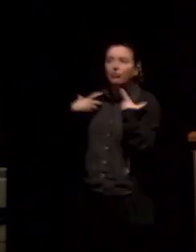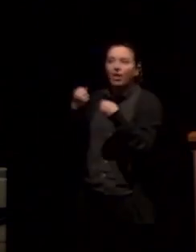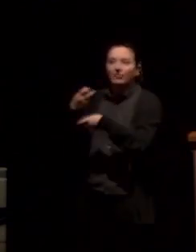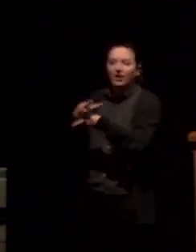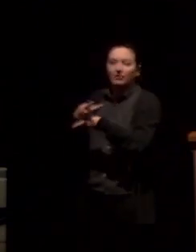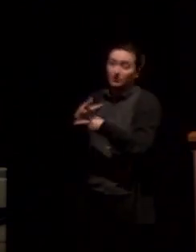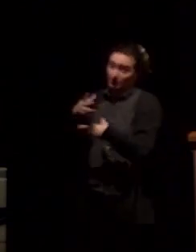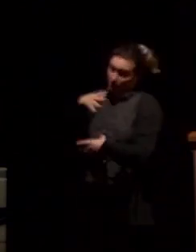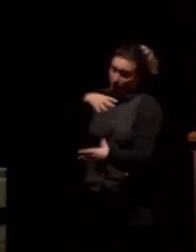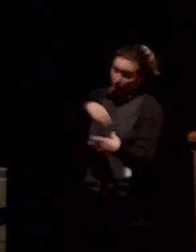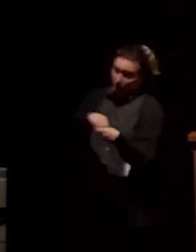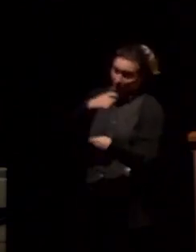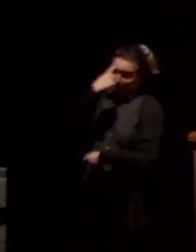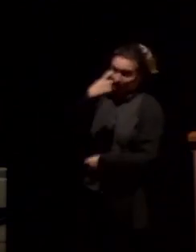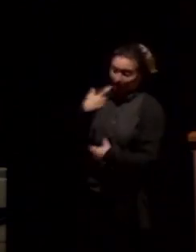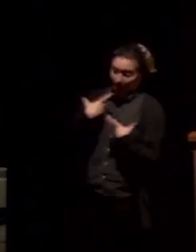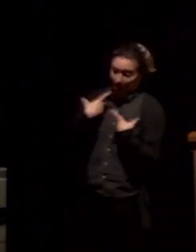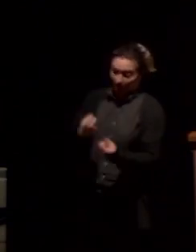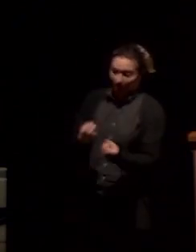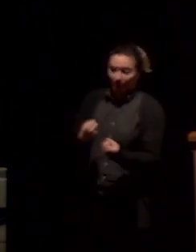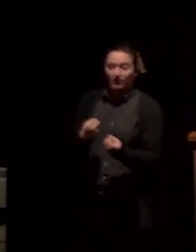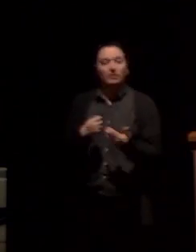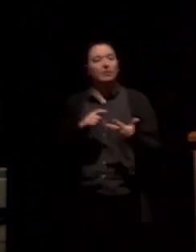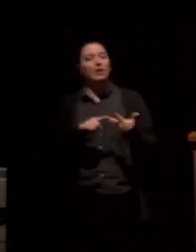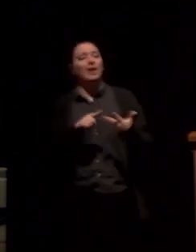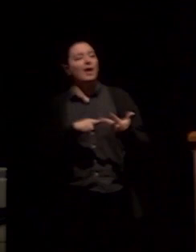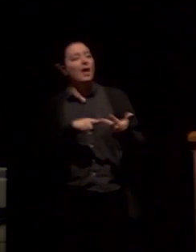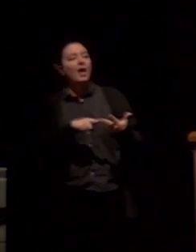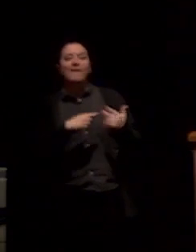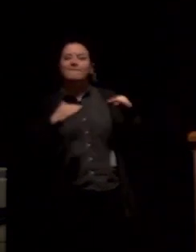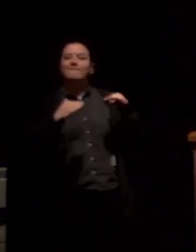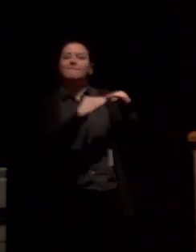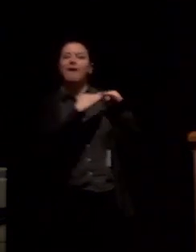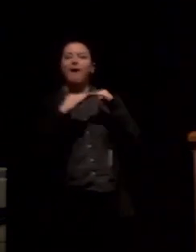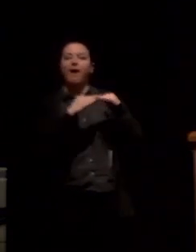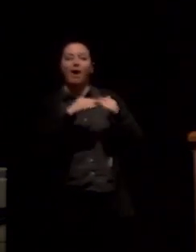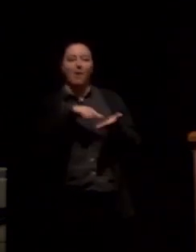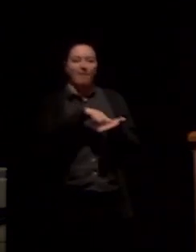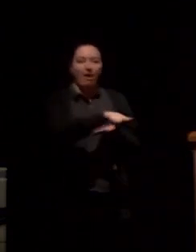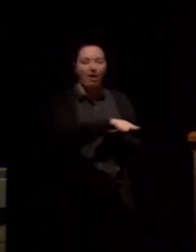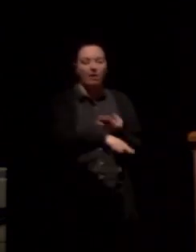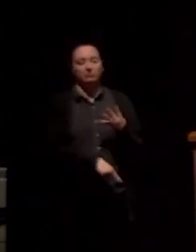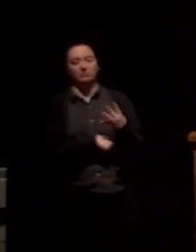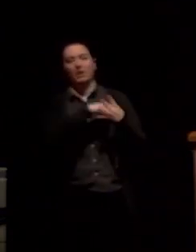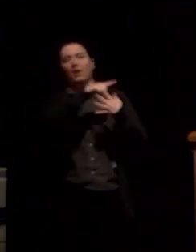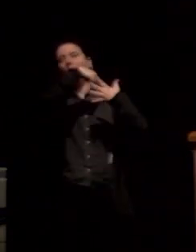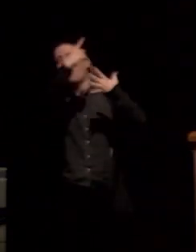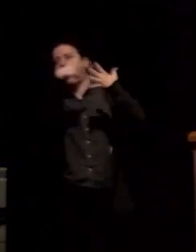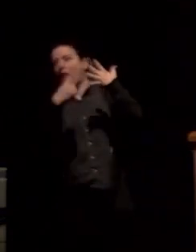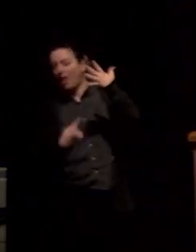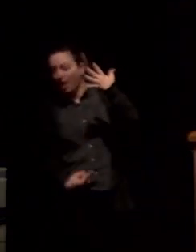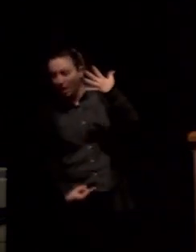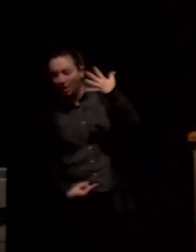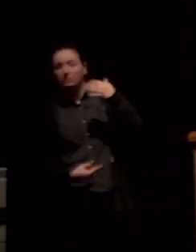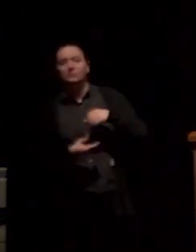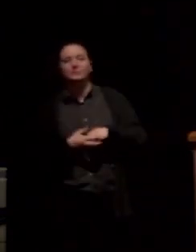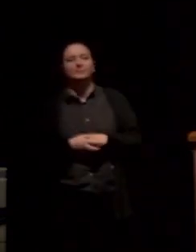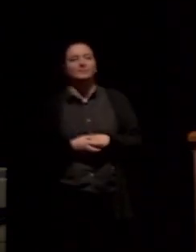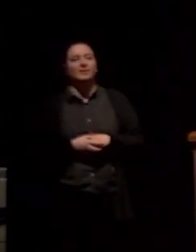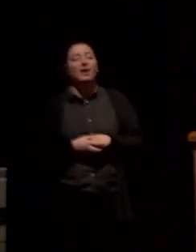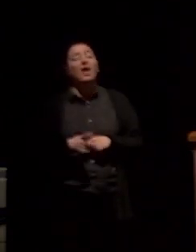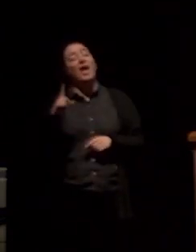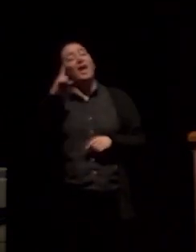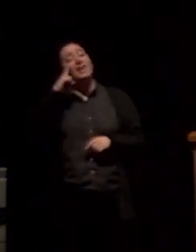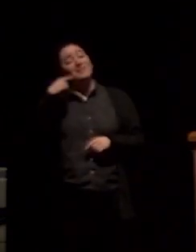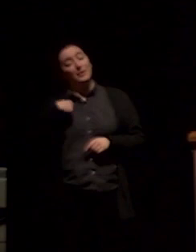mental health to our employees, making sure we pay them fairly, and all those other things. And I think we do have one